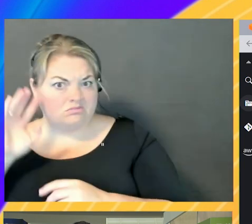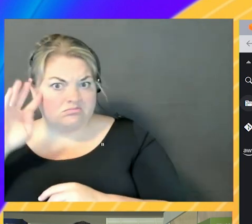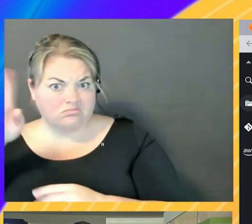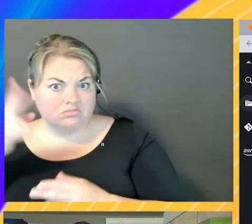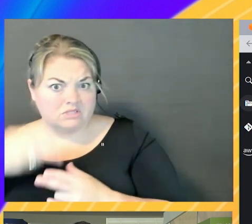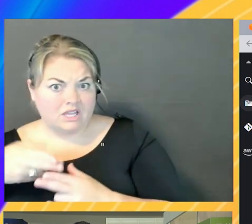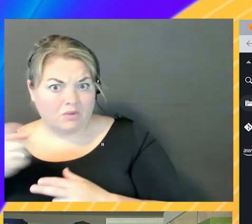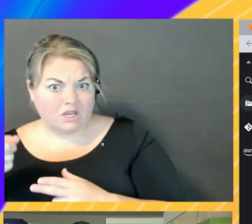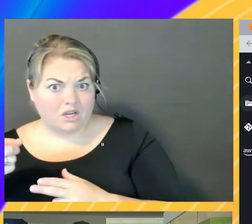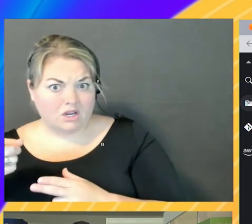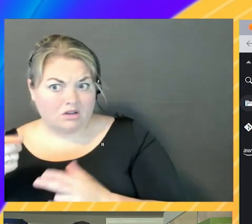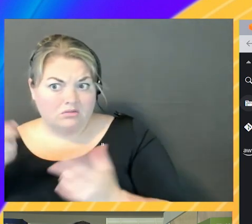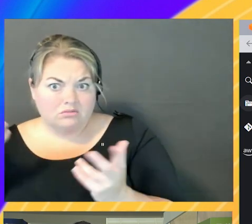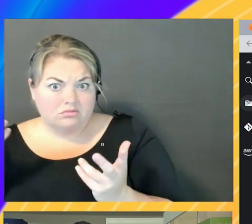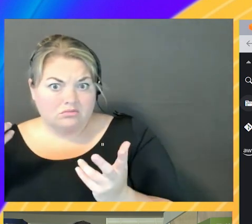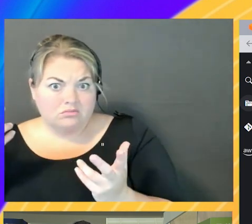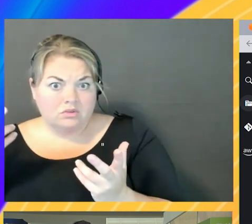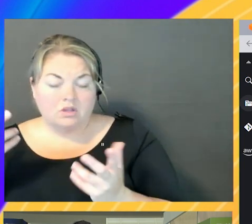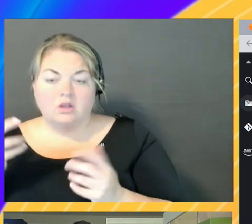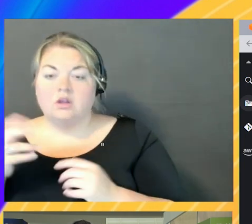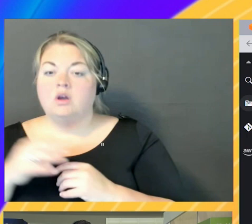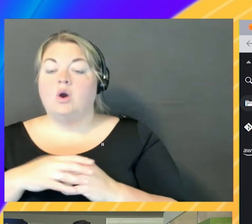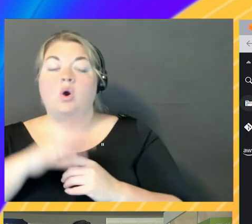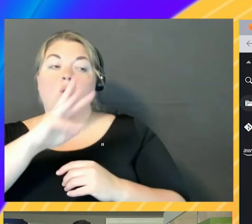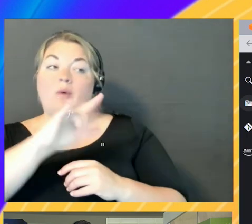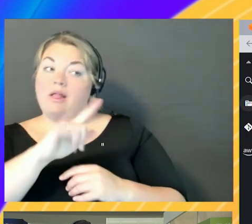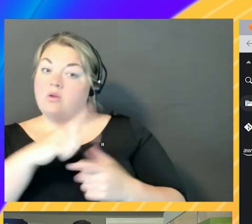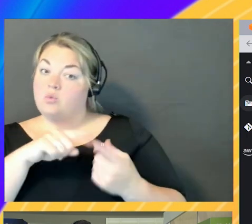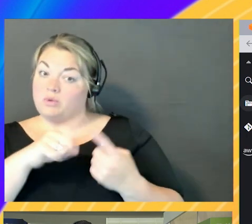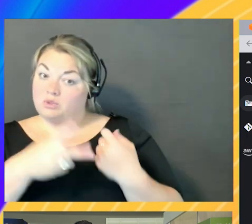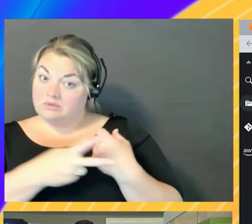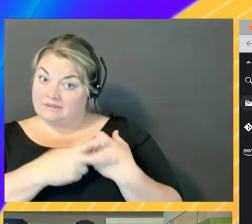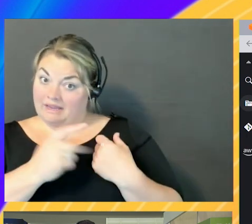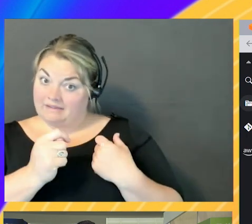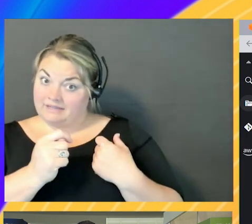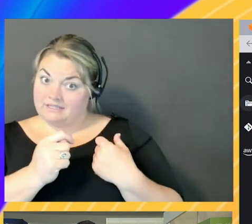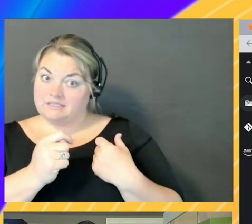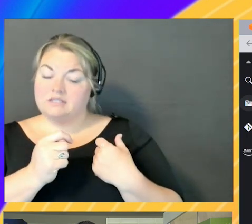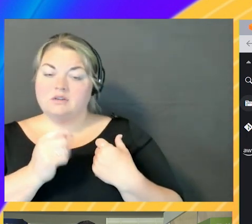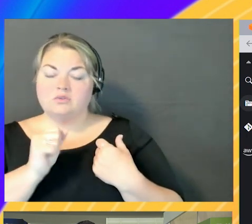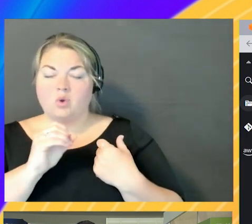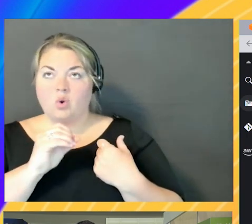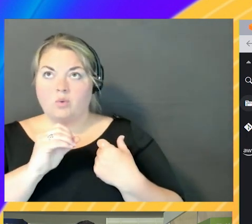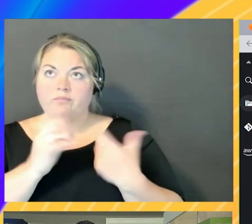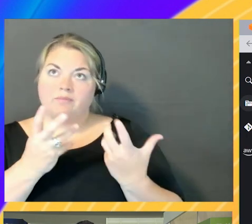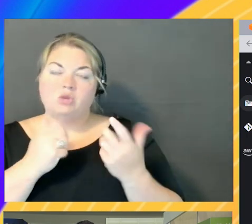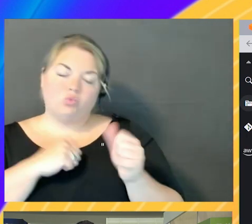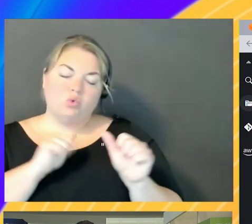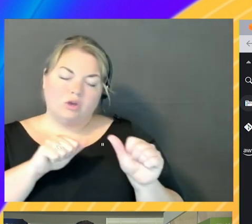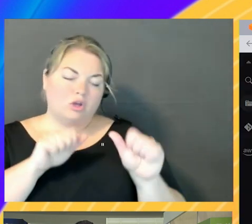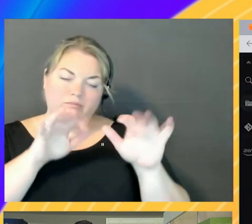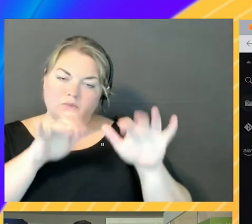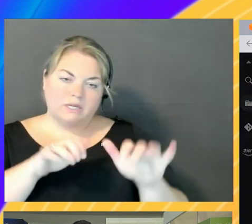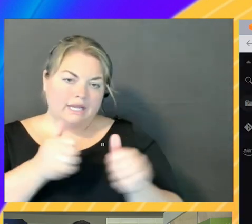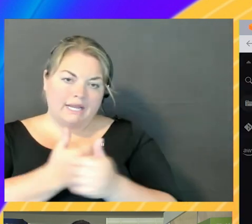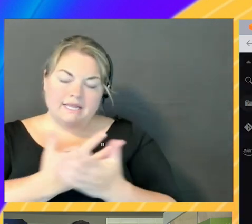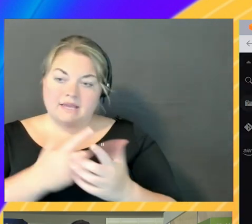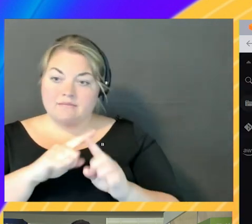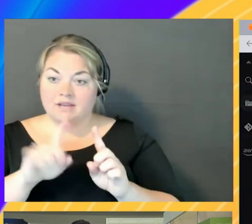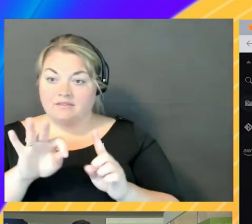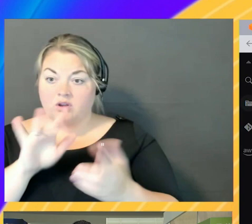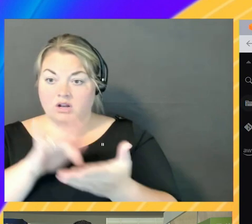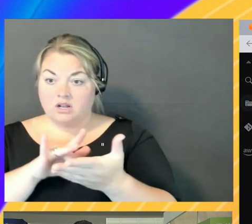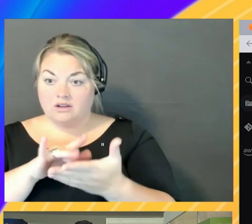what? When you save it, it will, so if you can put anything in there, but if you go to File and Save. And save? Yep.